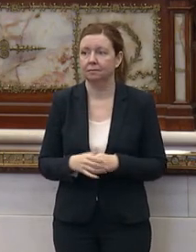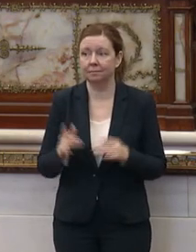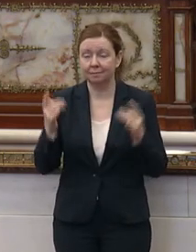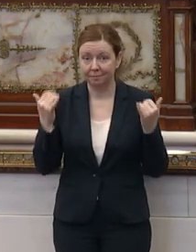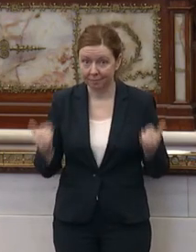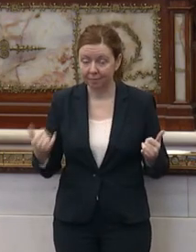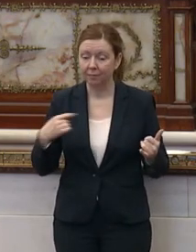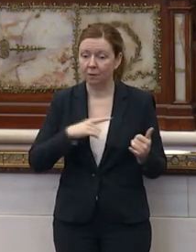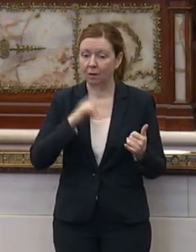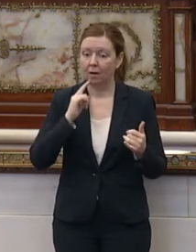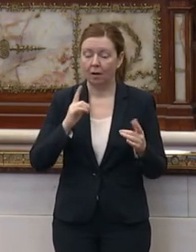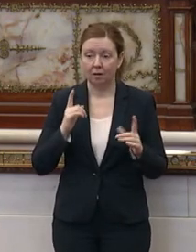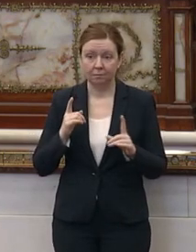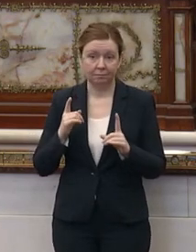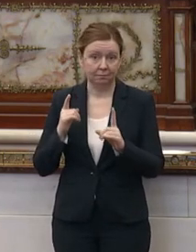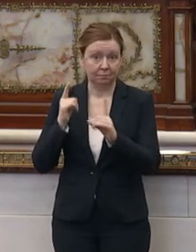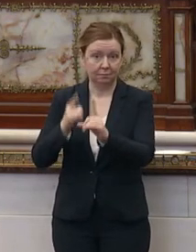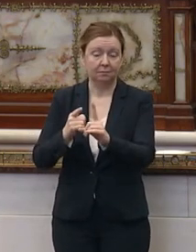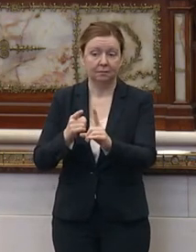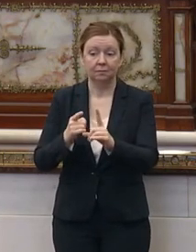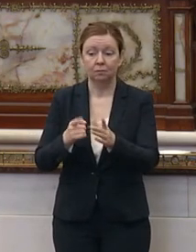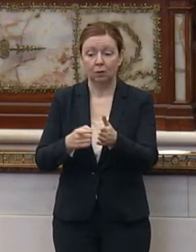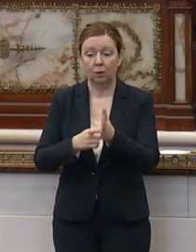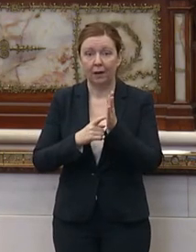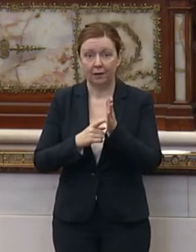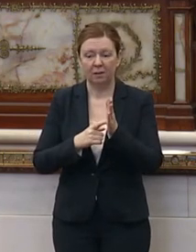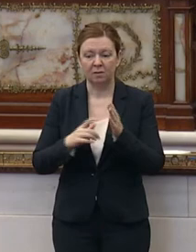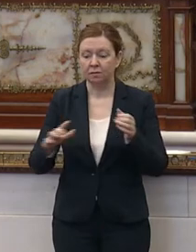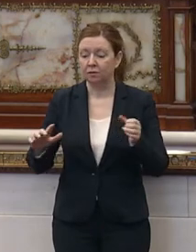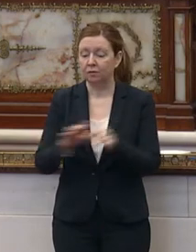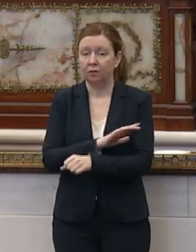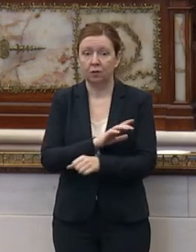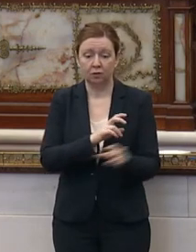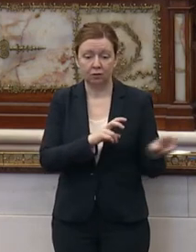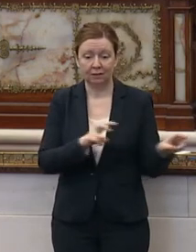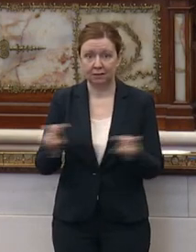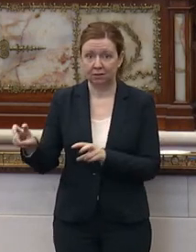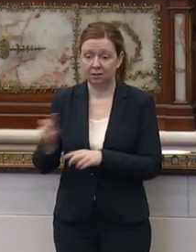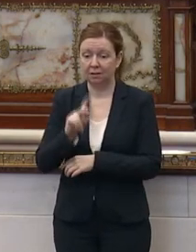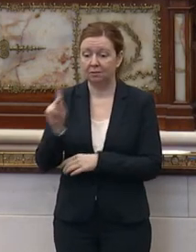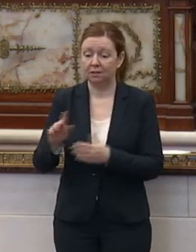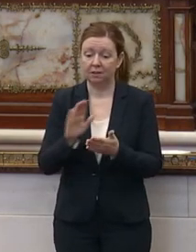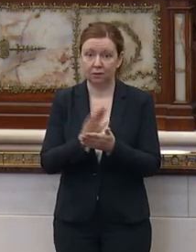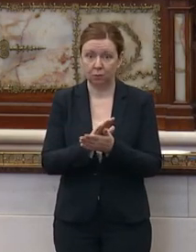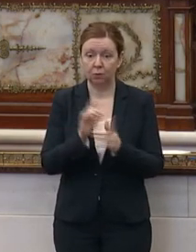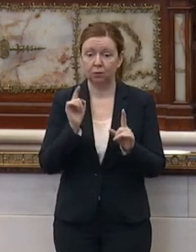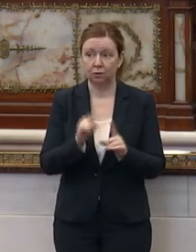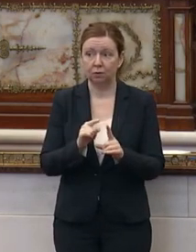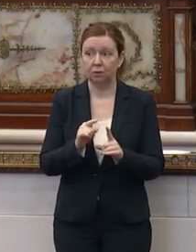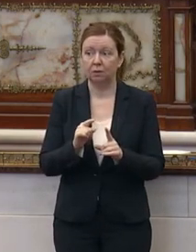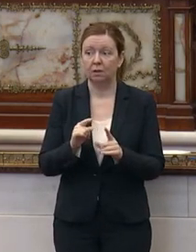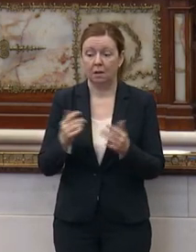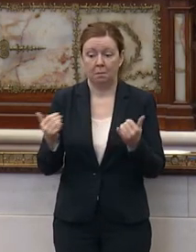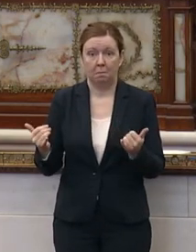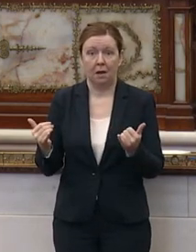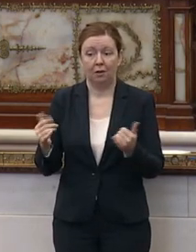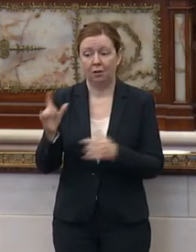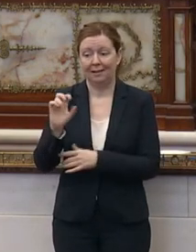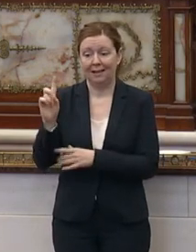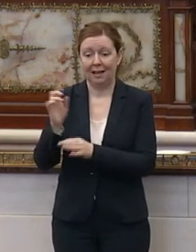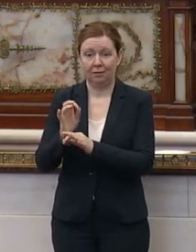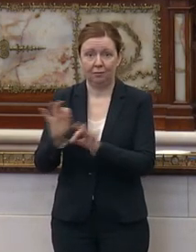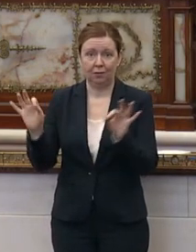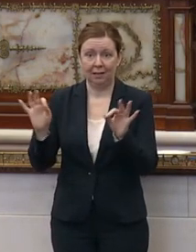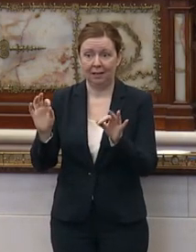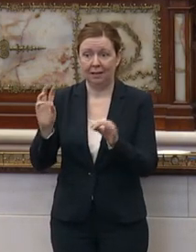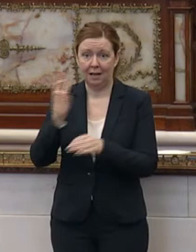now we are moving to require the full transition of Philadelphia schools to modern lead-free